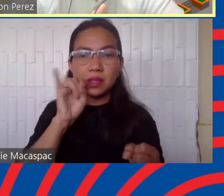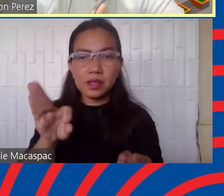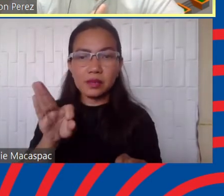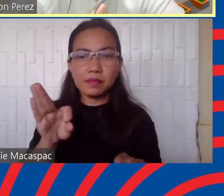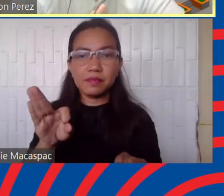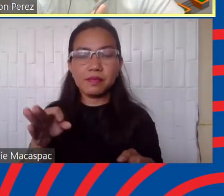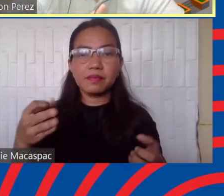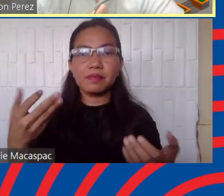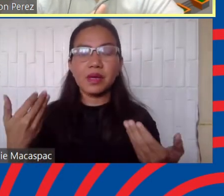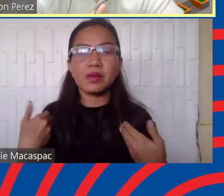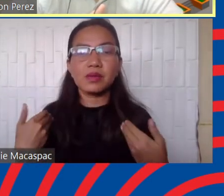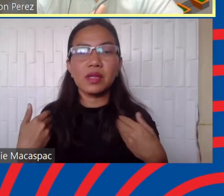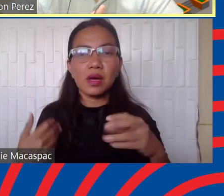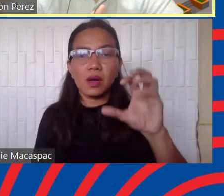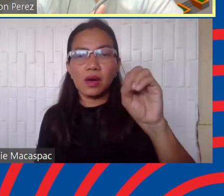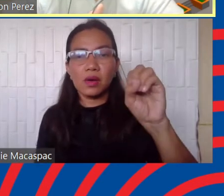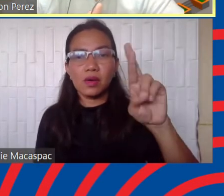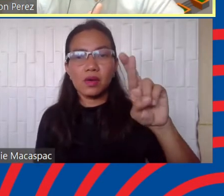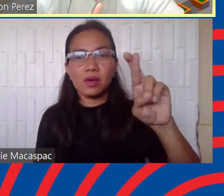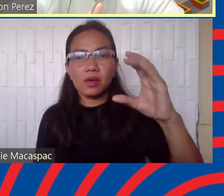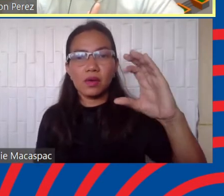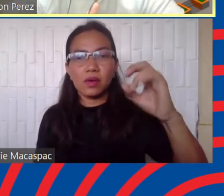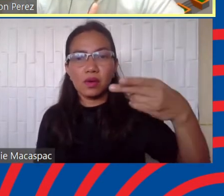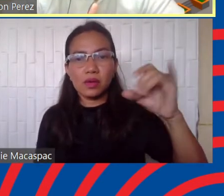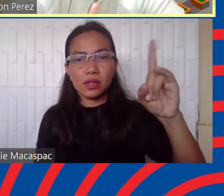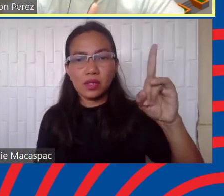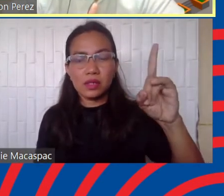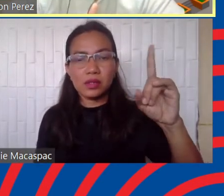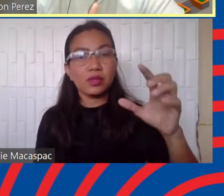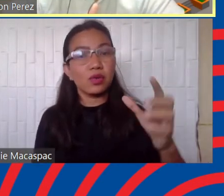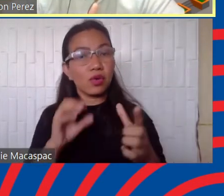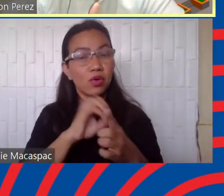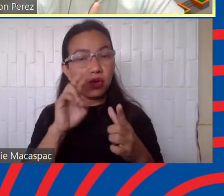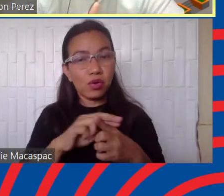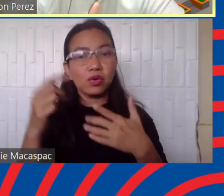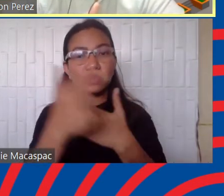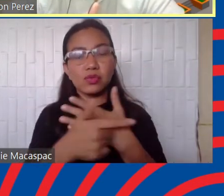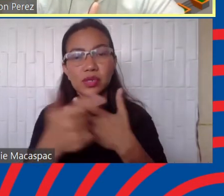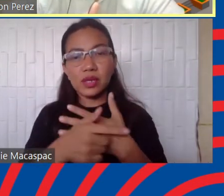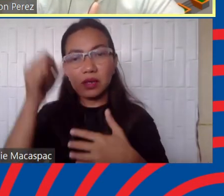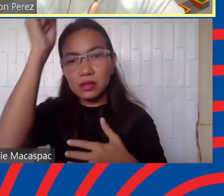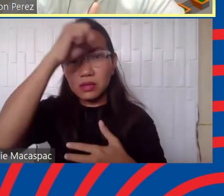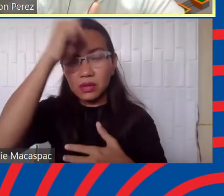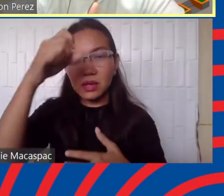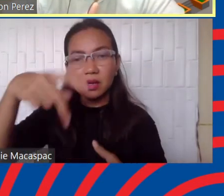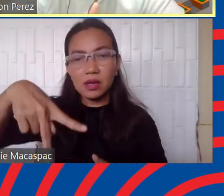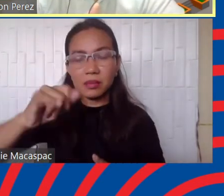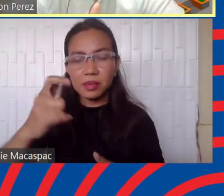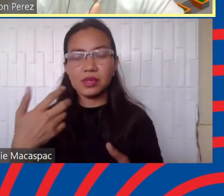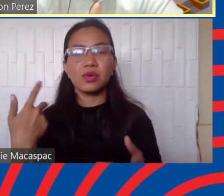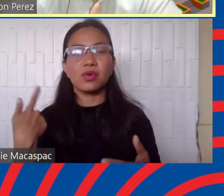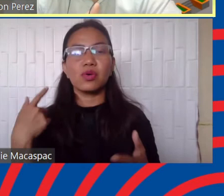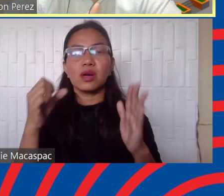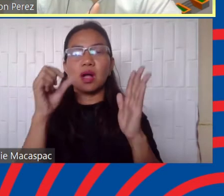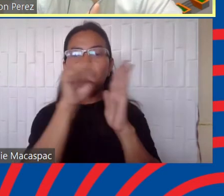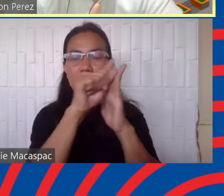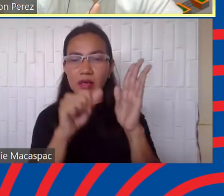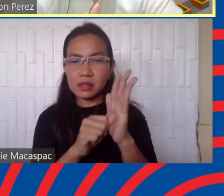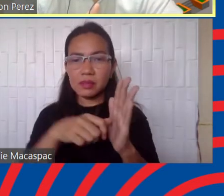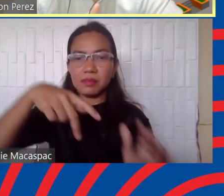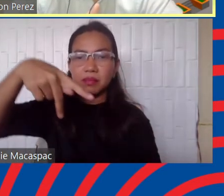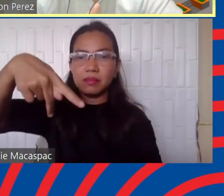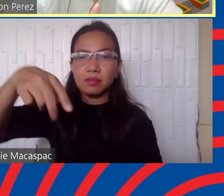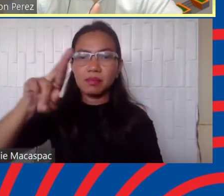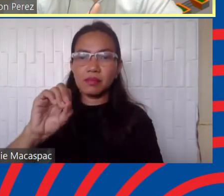their ORCID? Do they have a Google Scholar page? Do they have an academia profile? So you